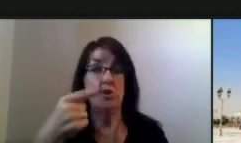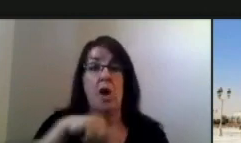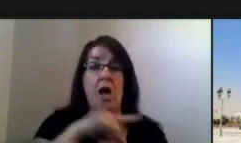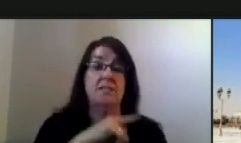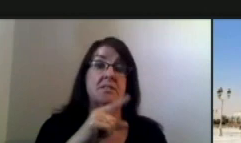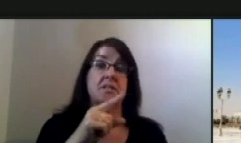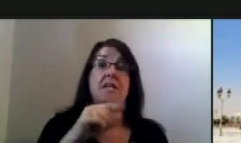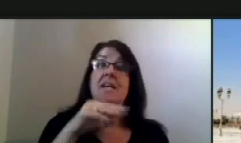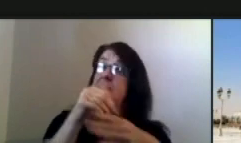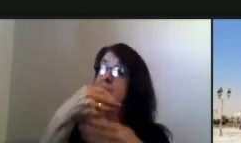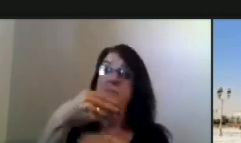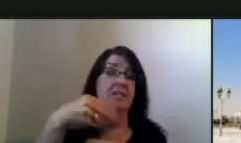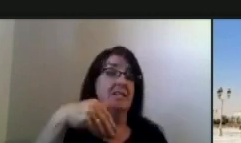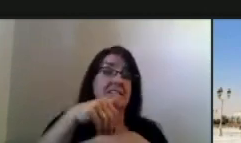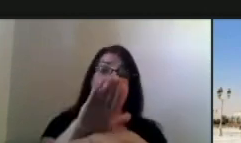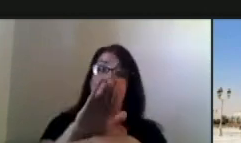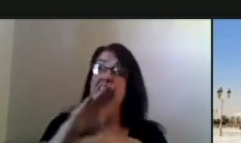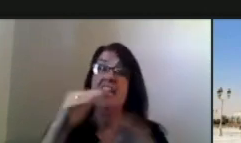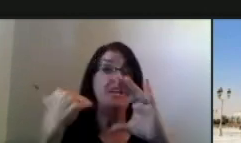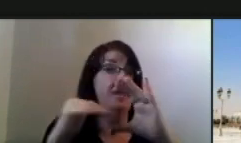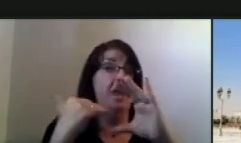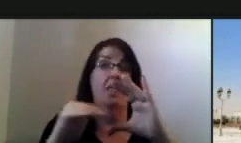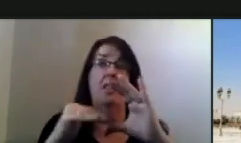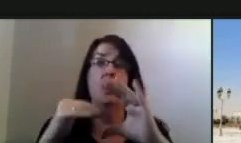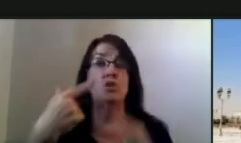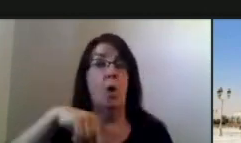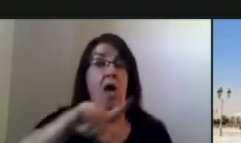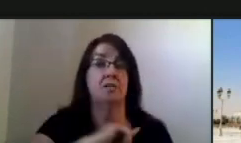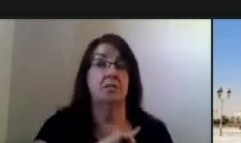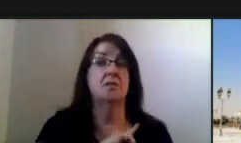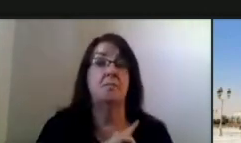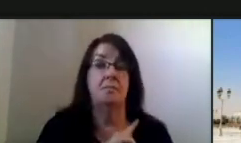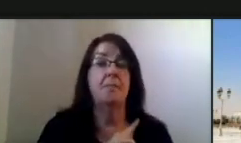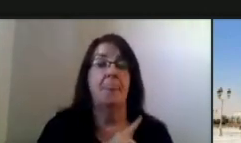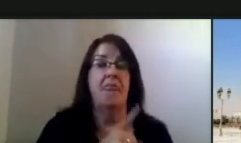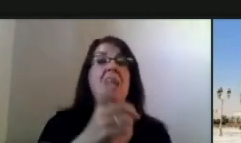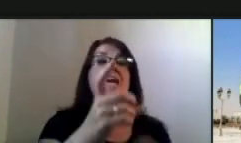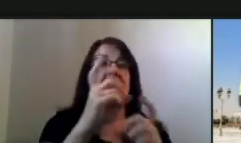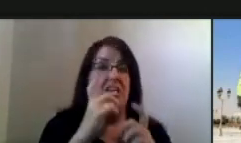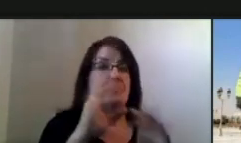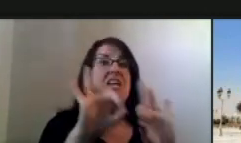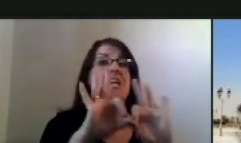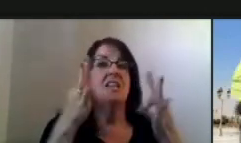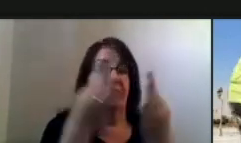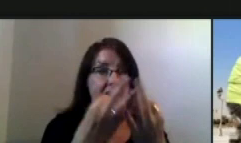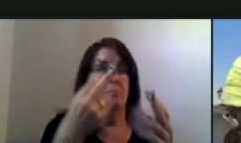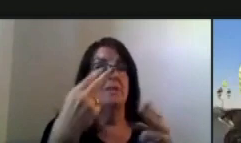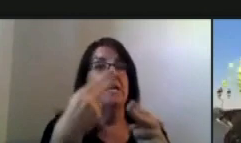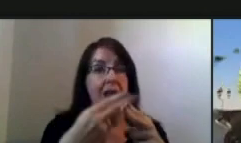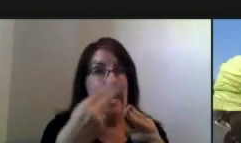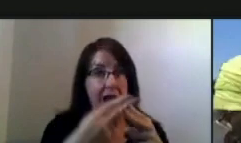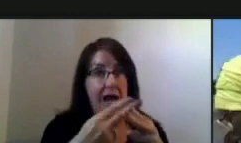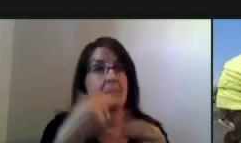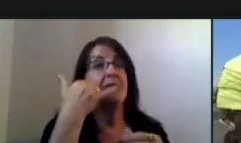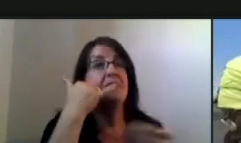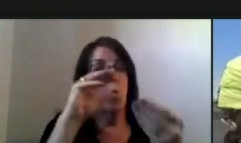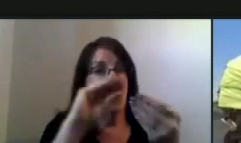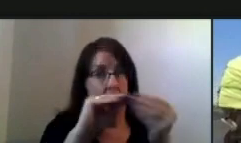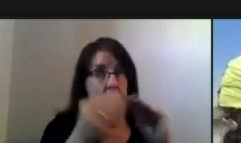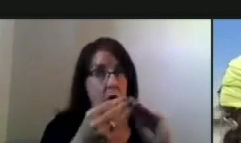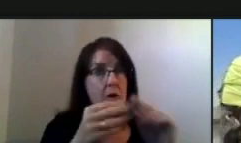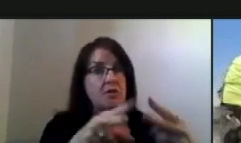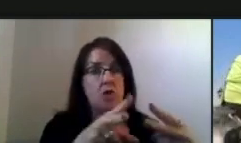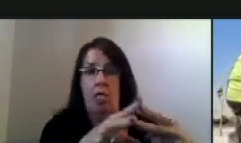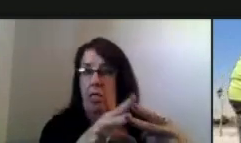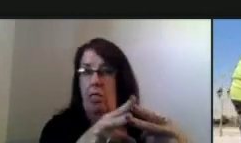is send one of us an email and just give us the family's name and phone number. And what